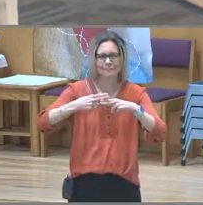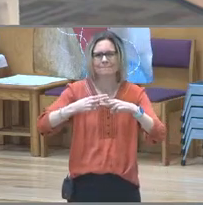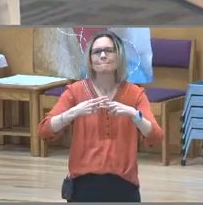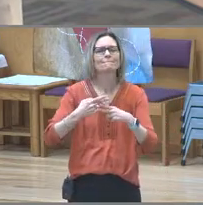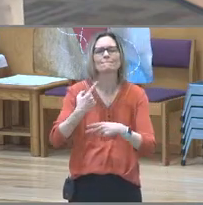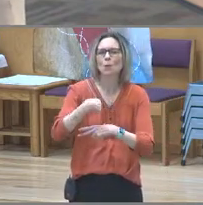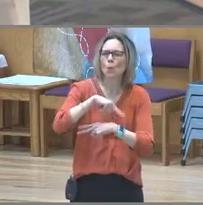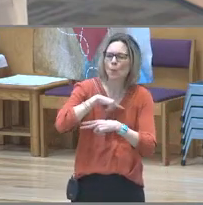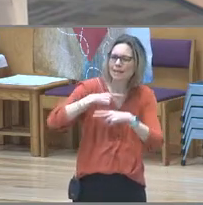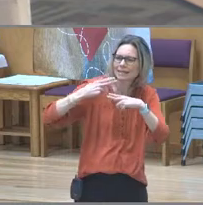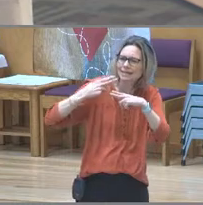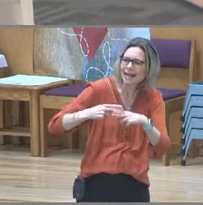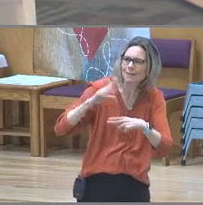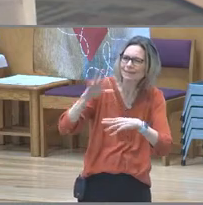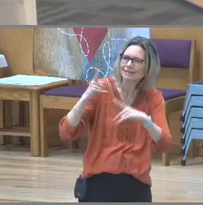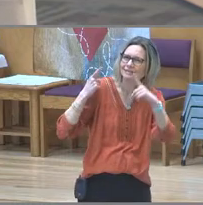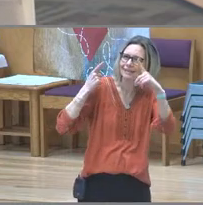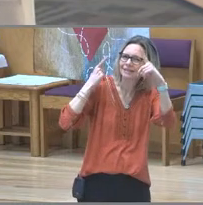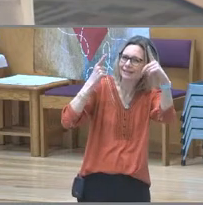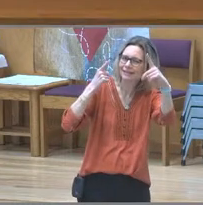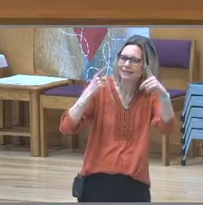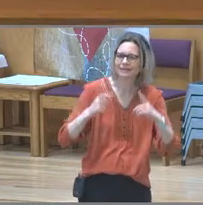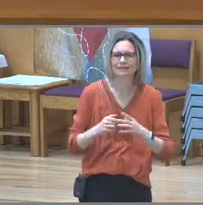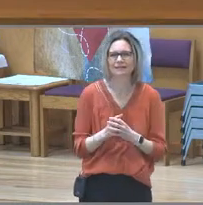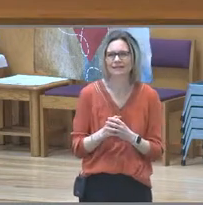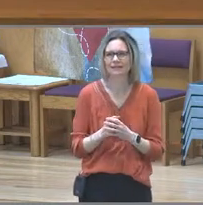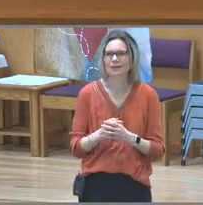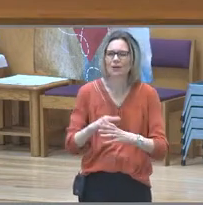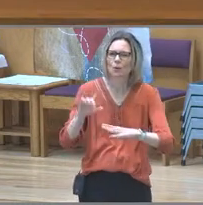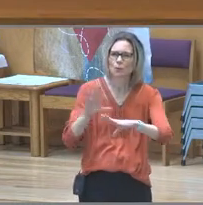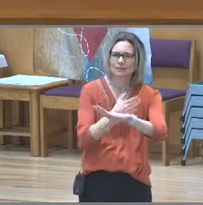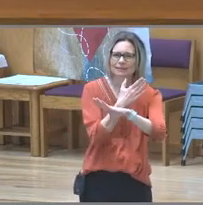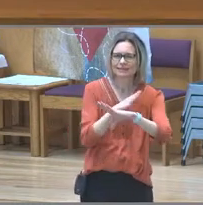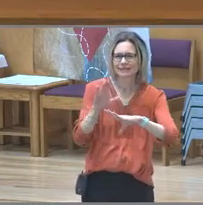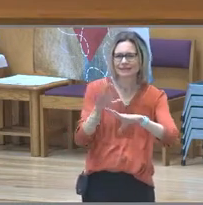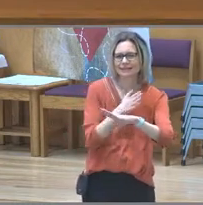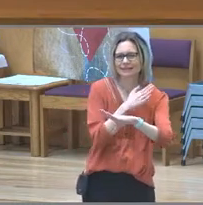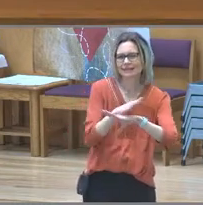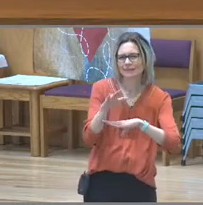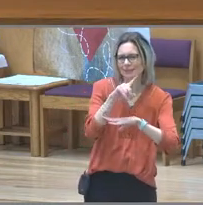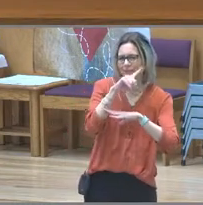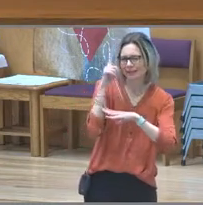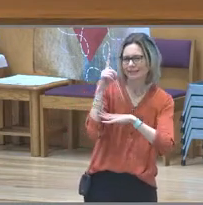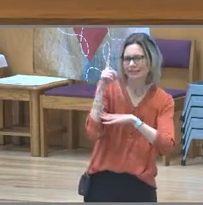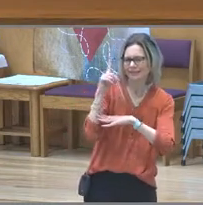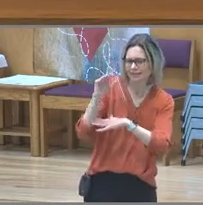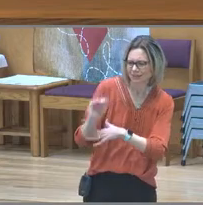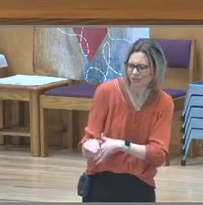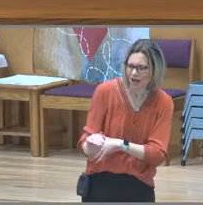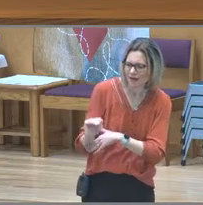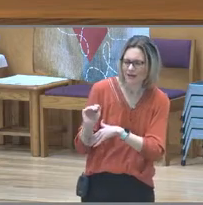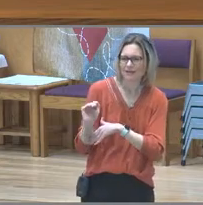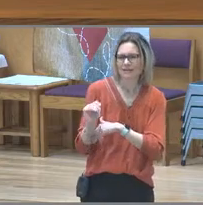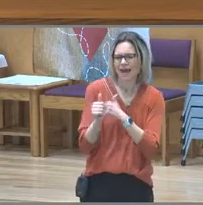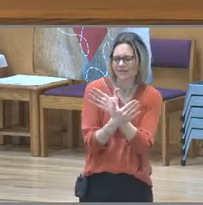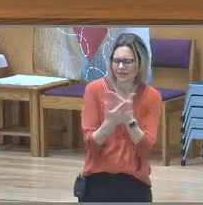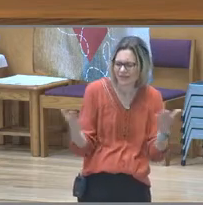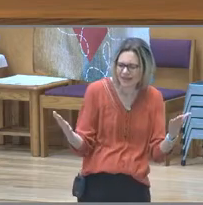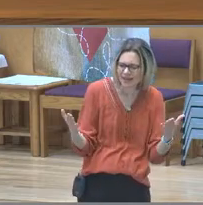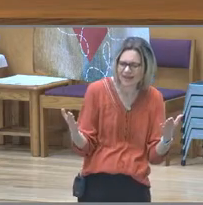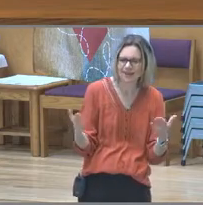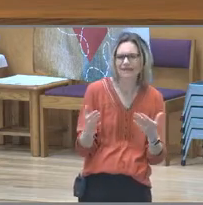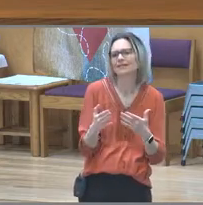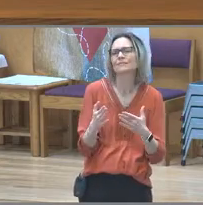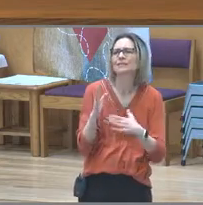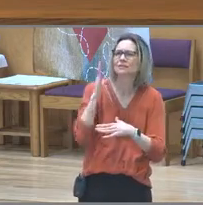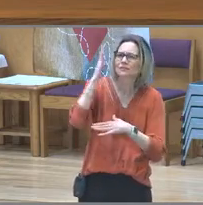can name its destiny. We sing because the child, because everything, because the